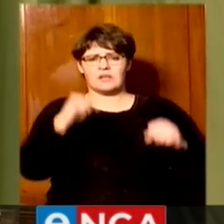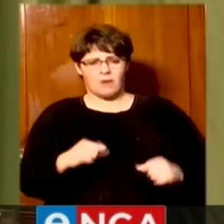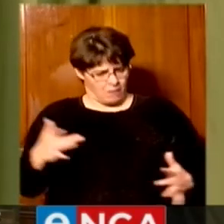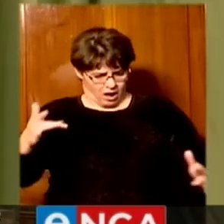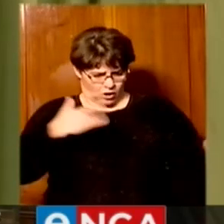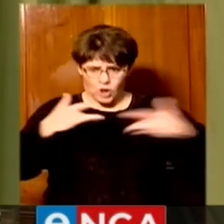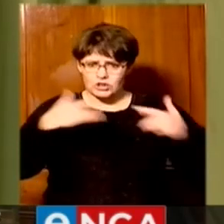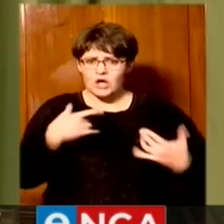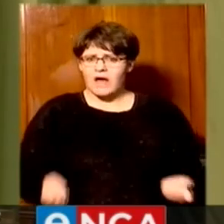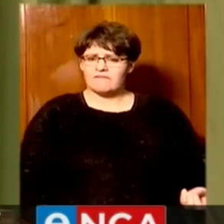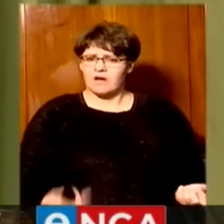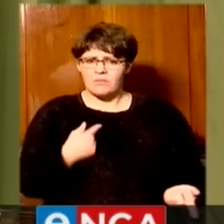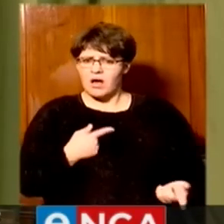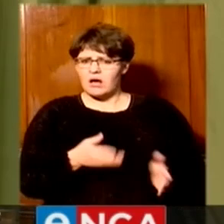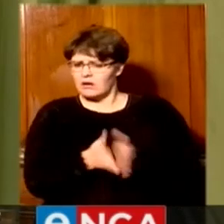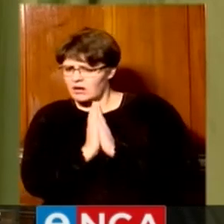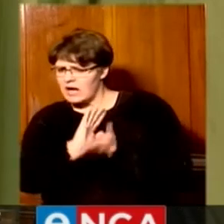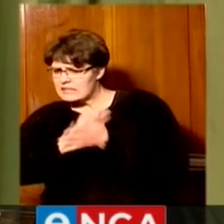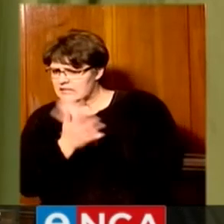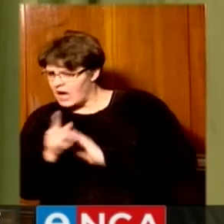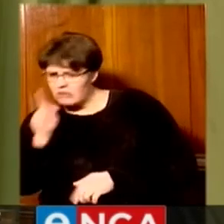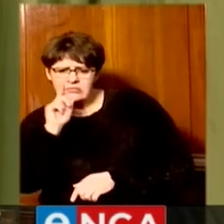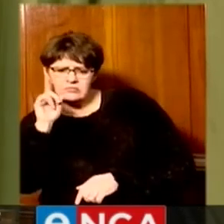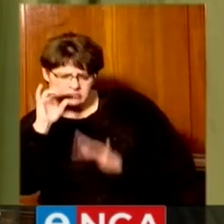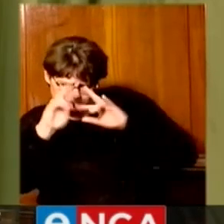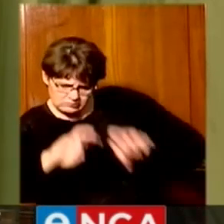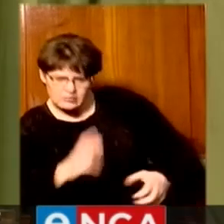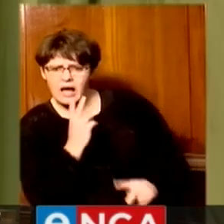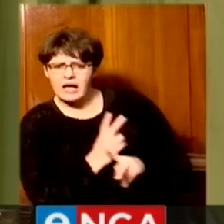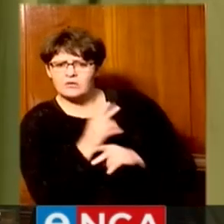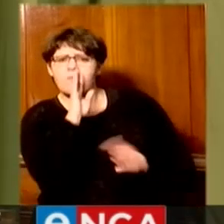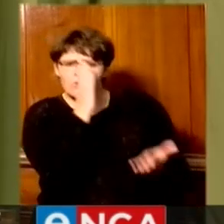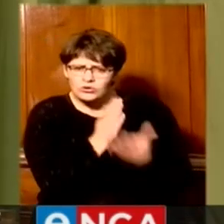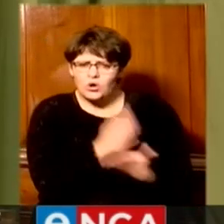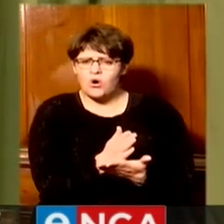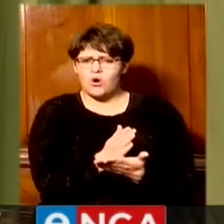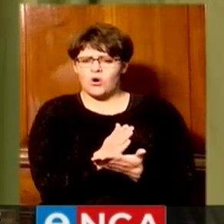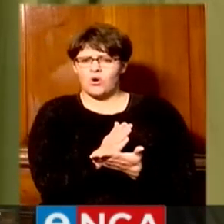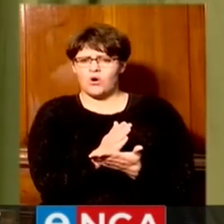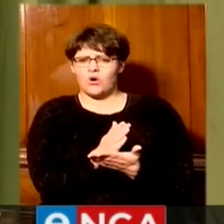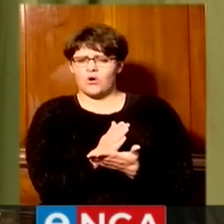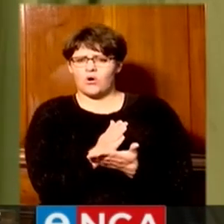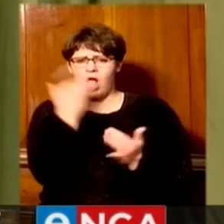got worried about it and requested SASSA to re-look into it, just to make sure that we're not